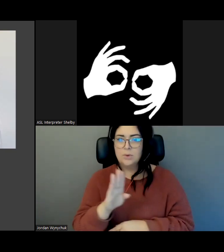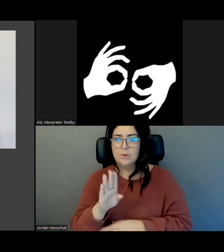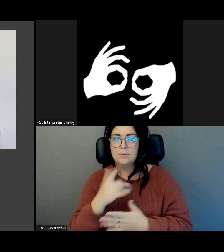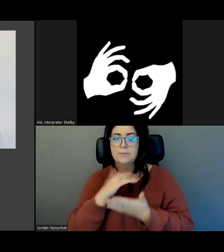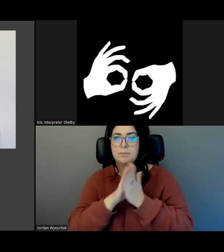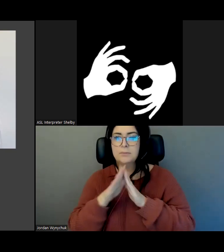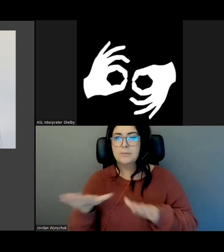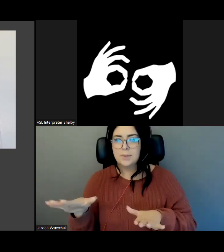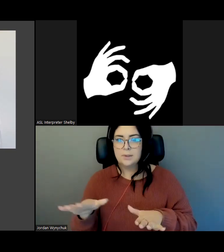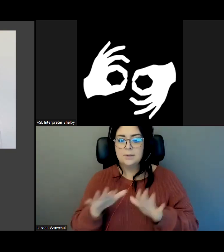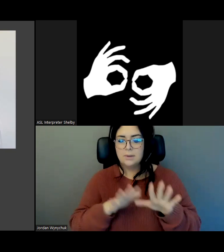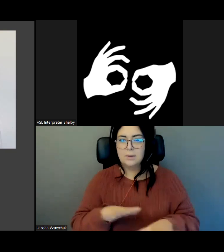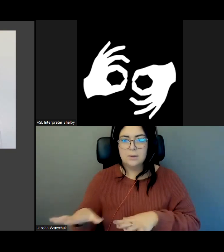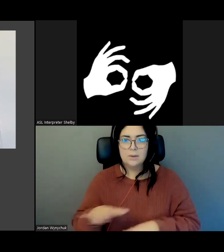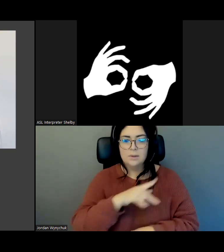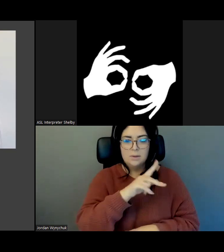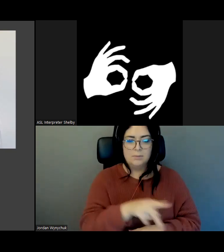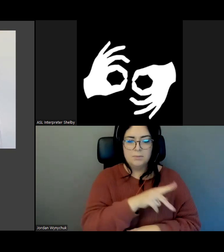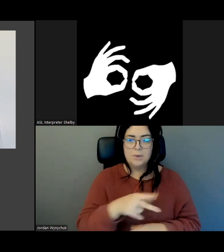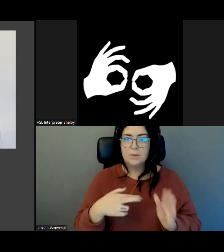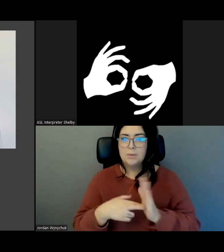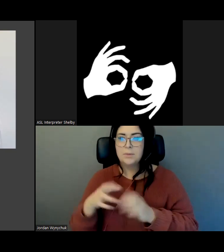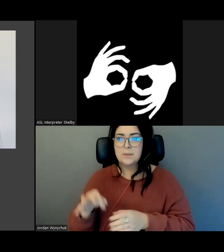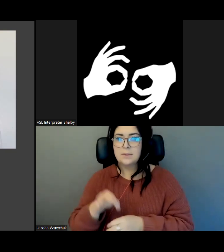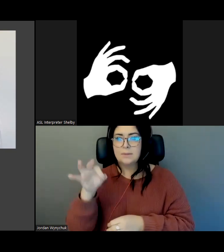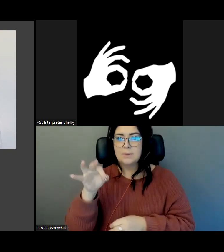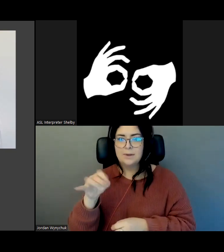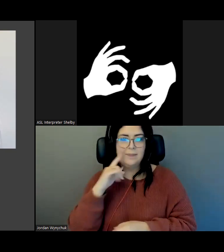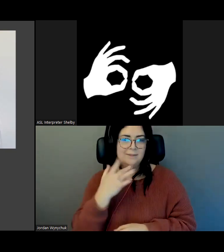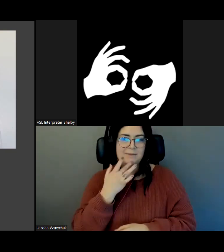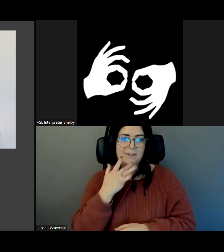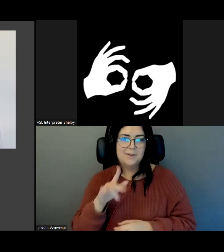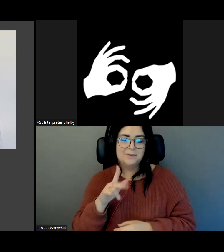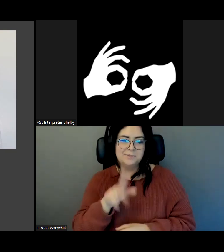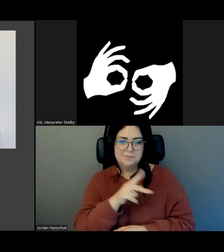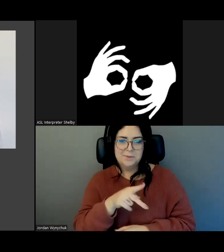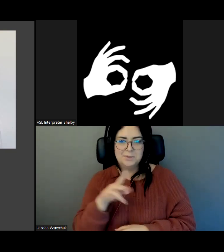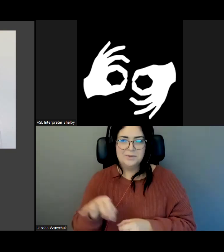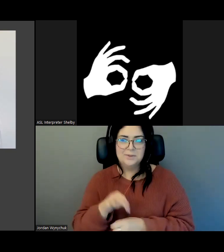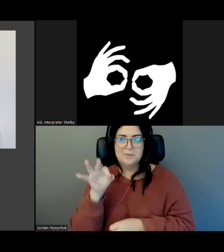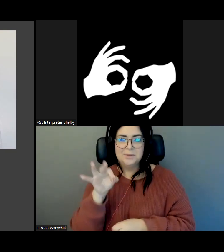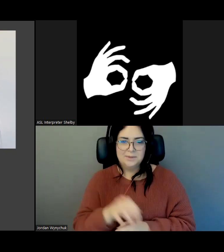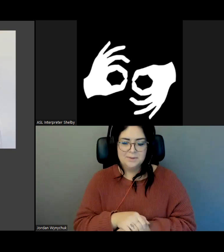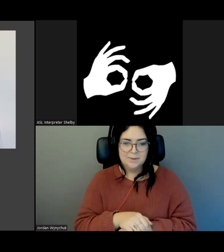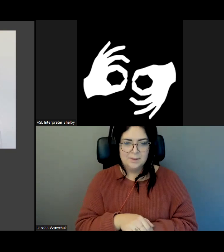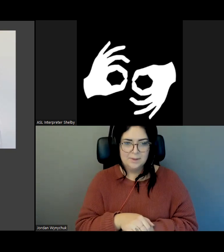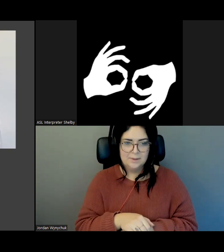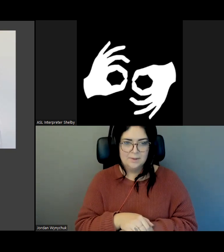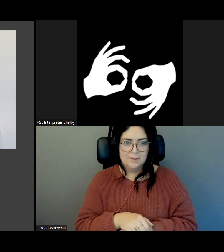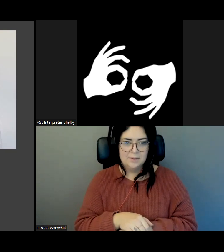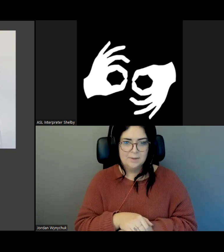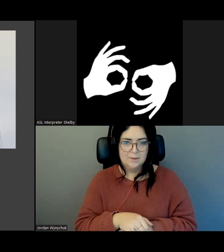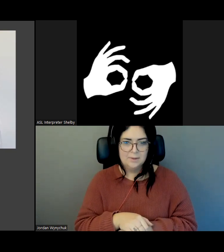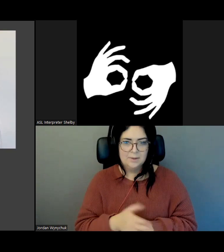or calmness, and purple represents spirit. I think that's my favorite one, spirit. And then, of course, we have